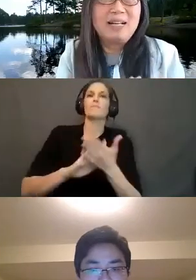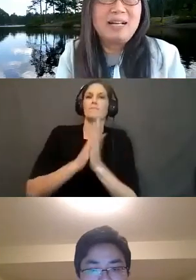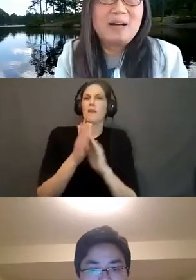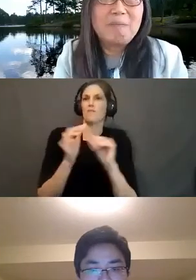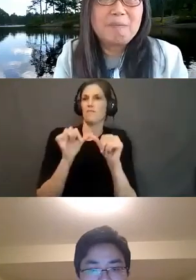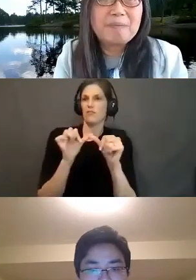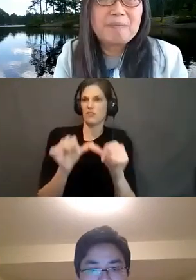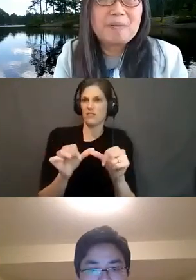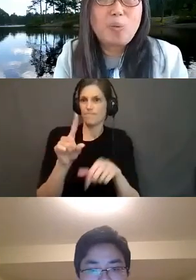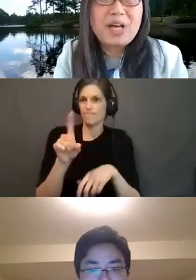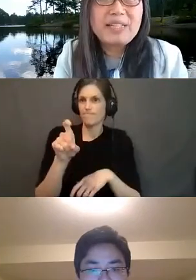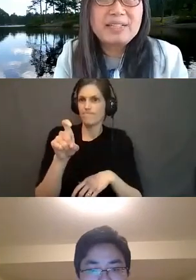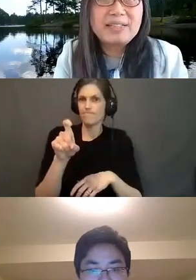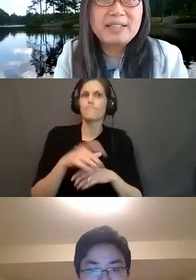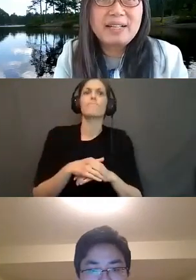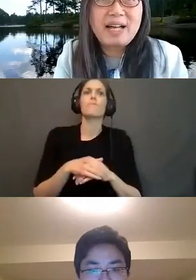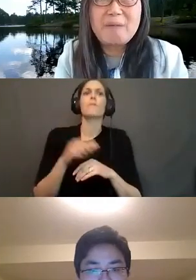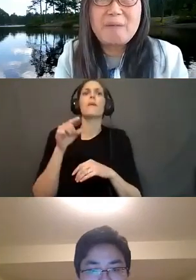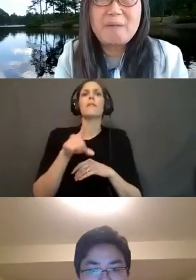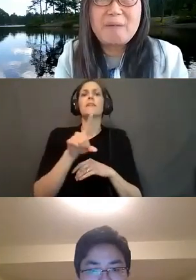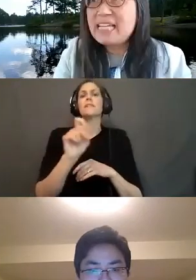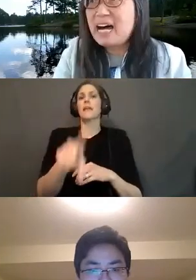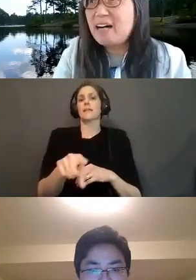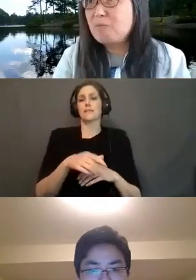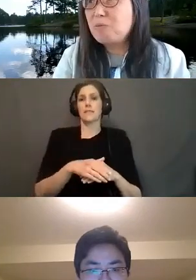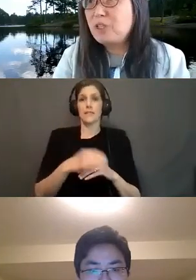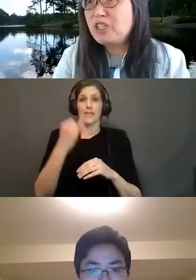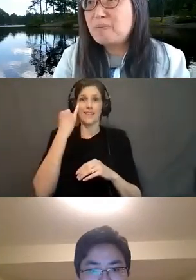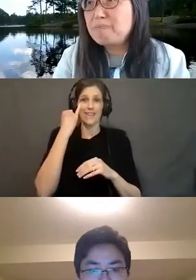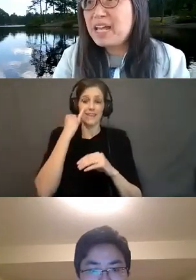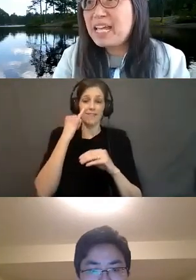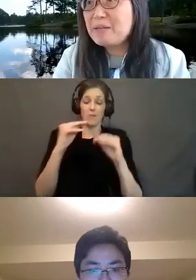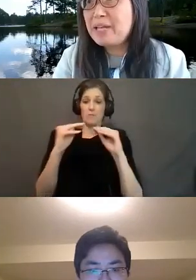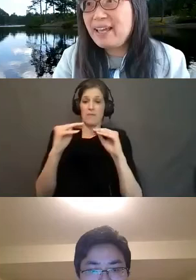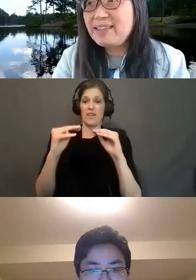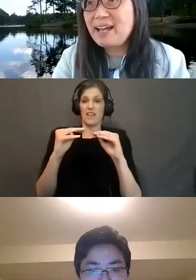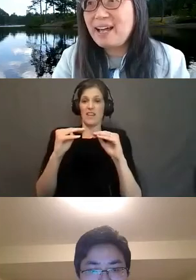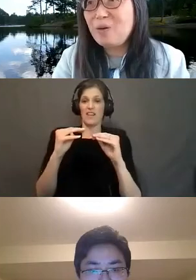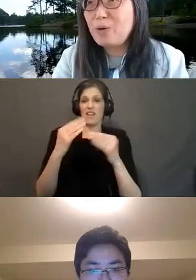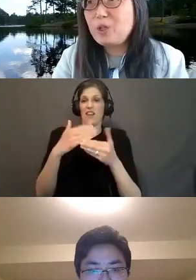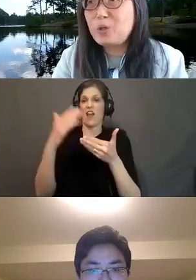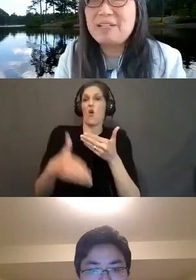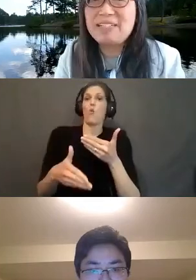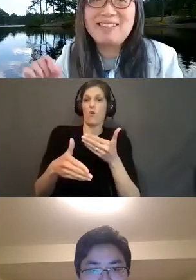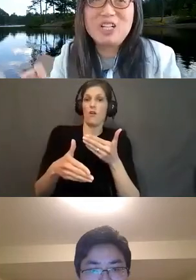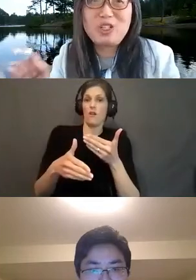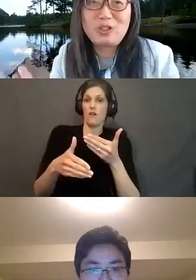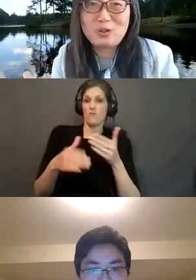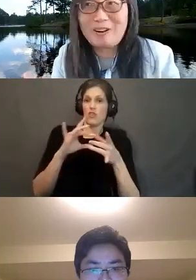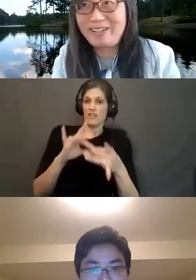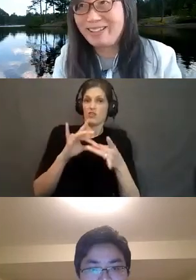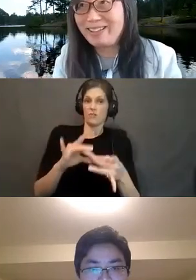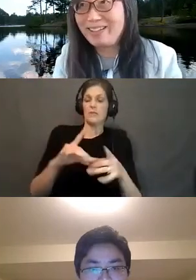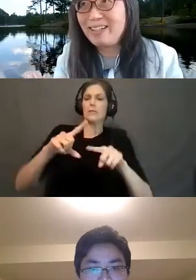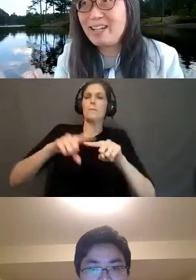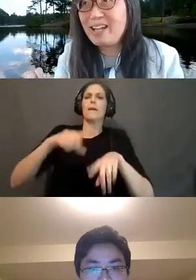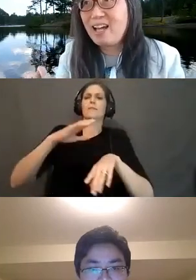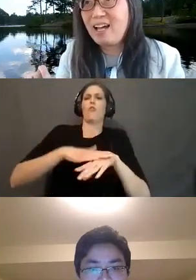asking whether the mediated outcome relationship may depend on which treatment condition you are